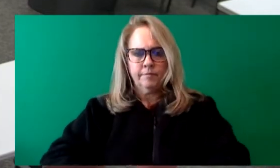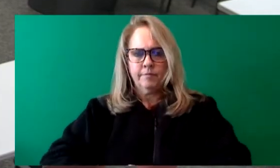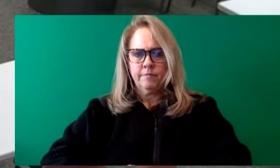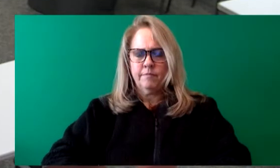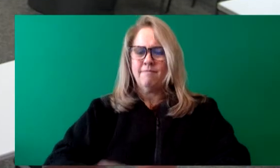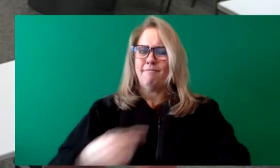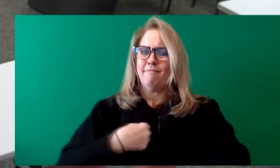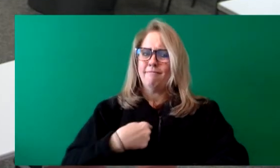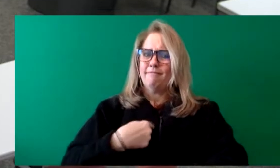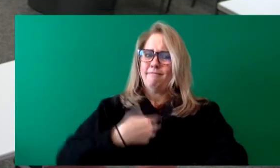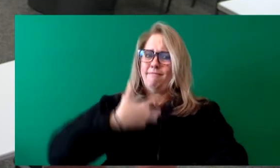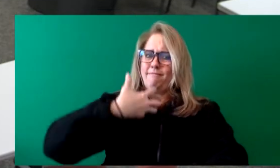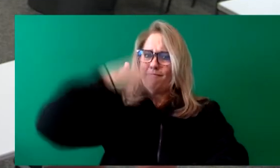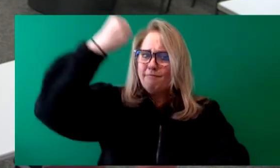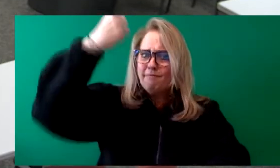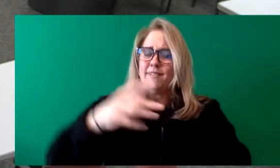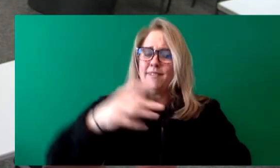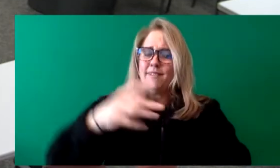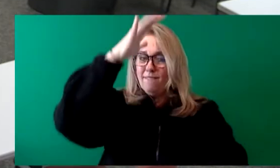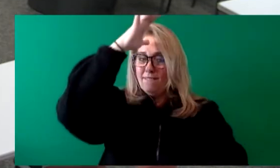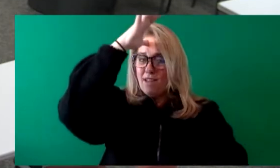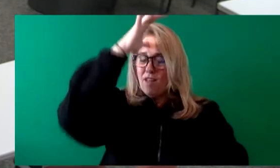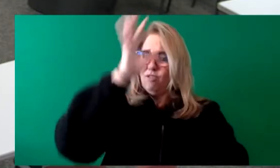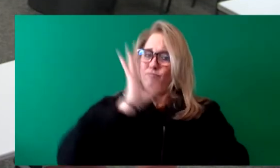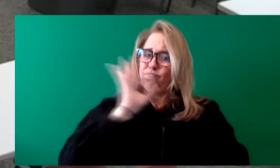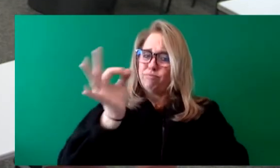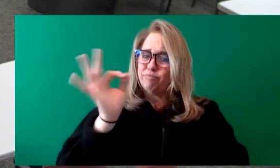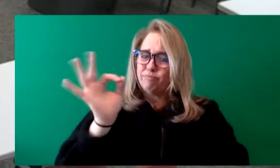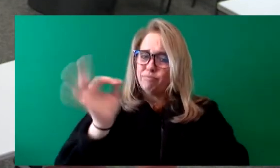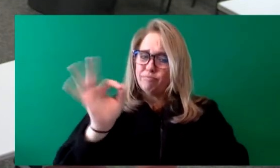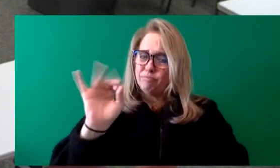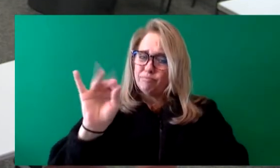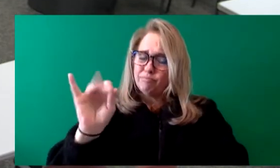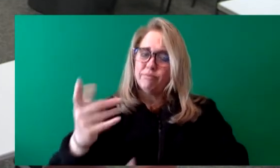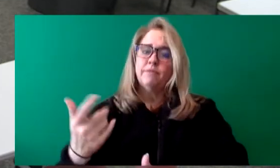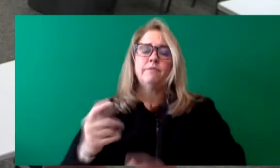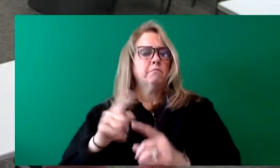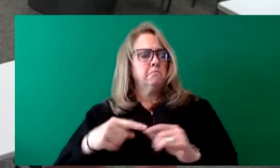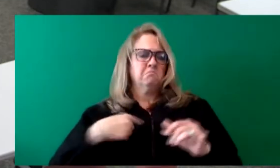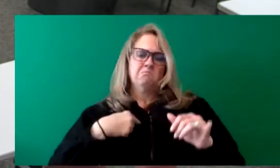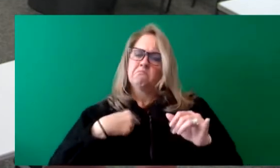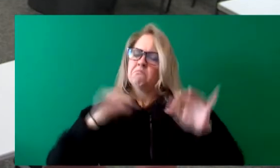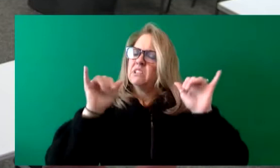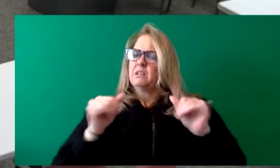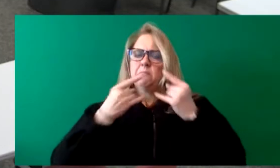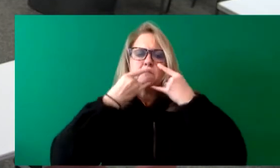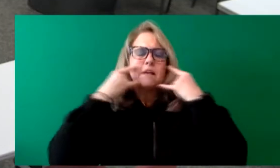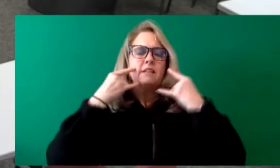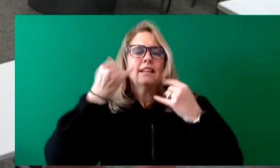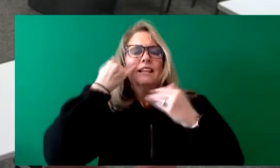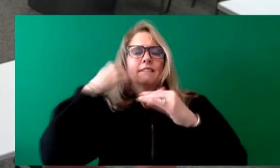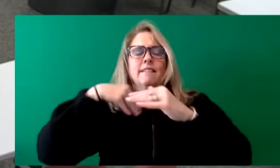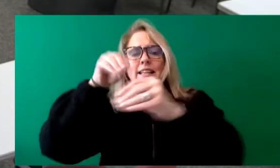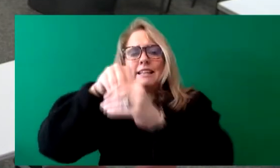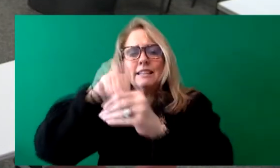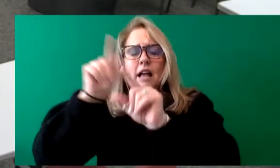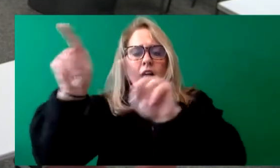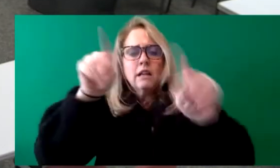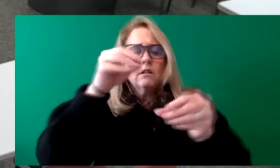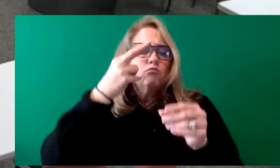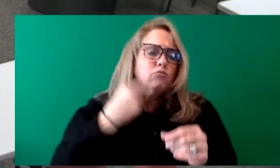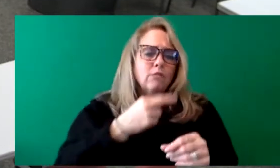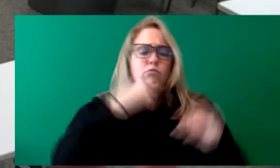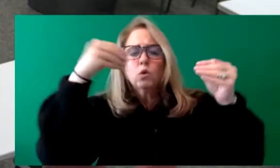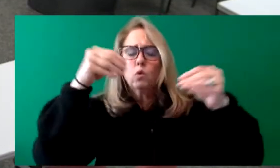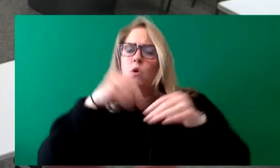and my father's in his 90s. We're going to continue to wear masks indoors. But it sounds like you're sort of walking